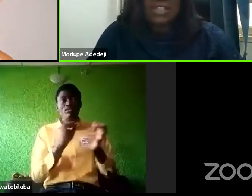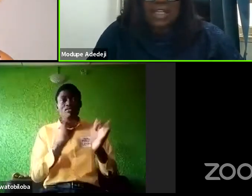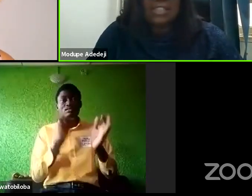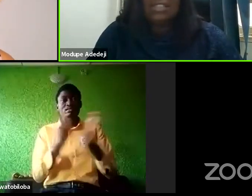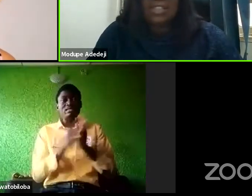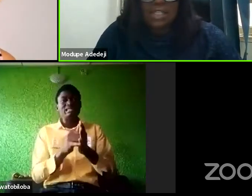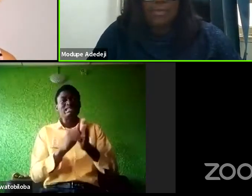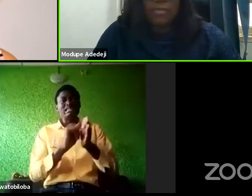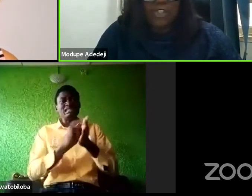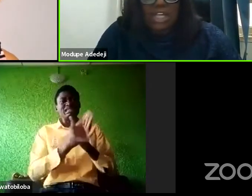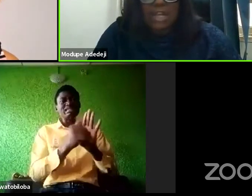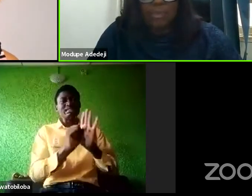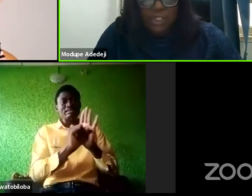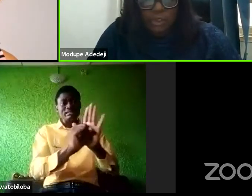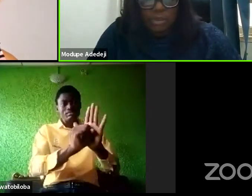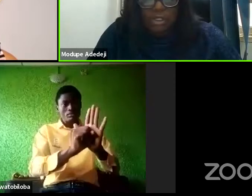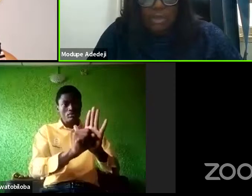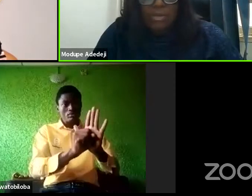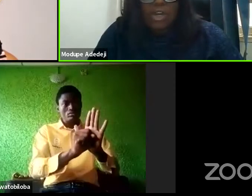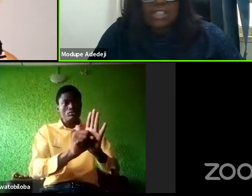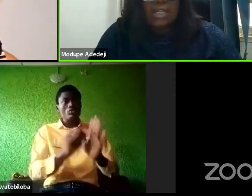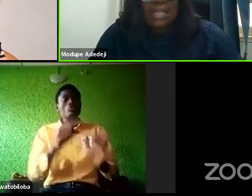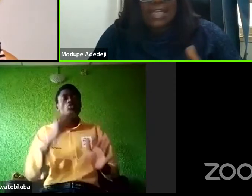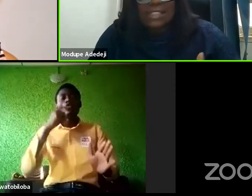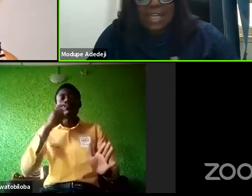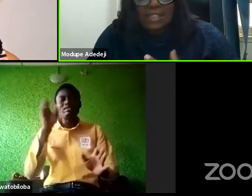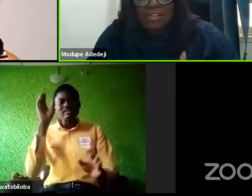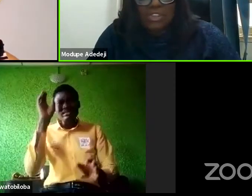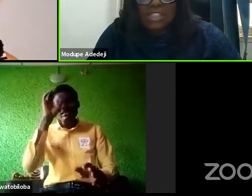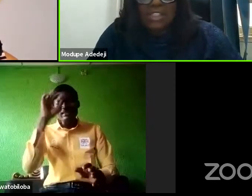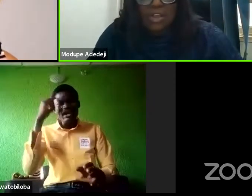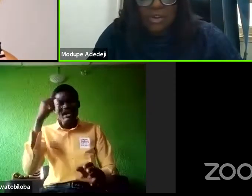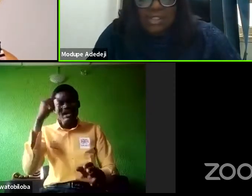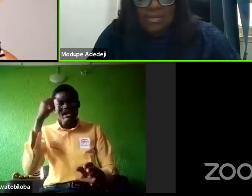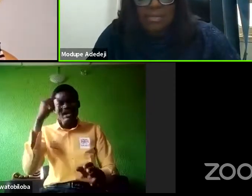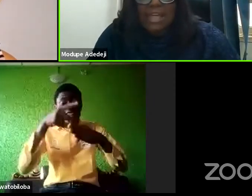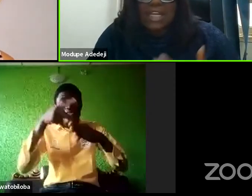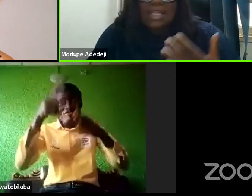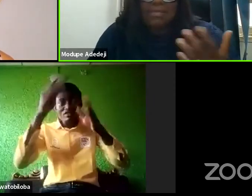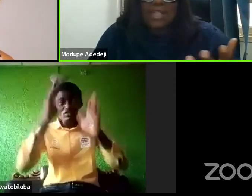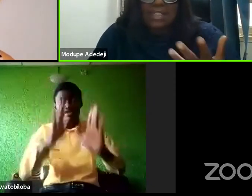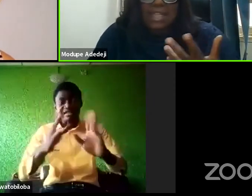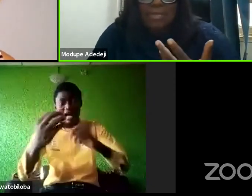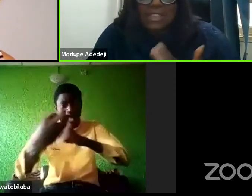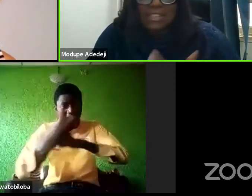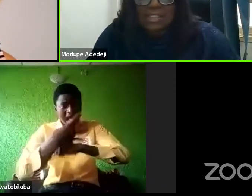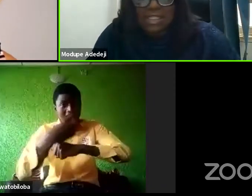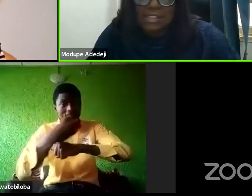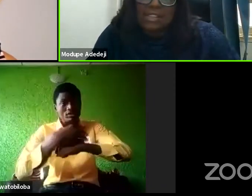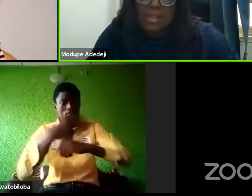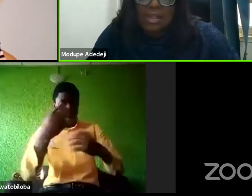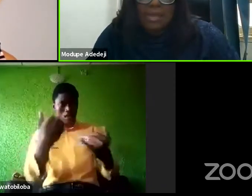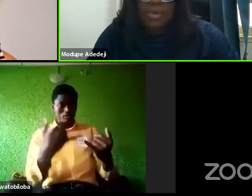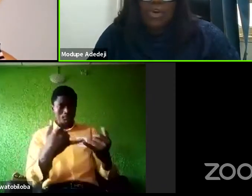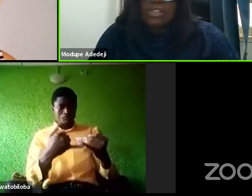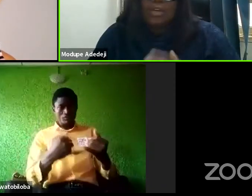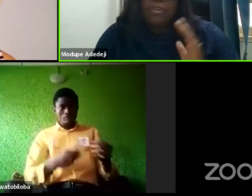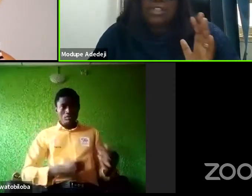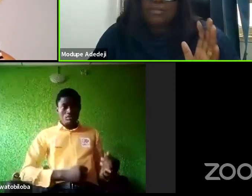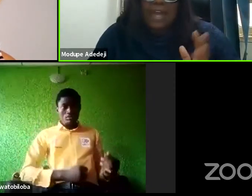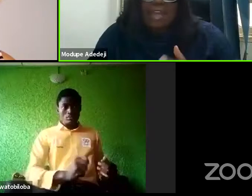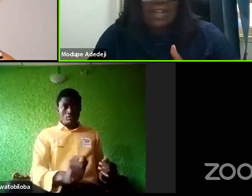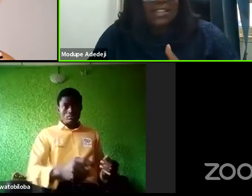must actually seek a professional opinion, because as I said, urinating a lot may actually be that diabetes is setting in,